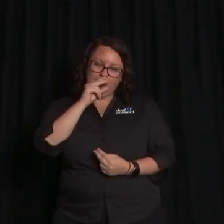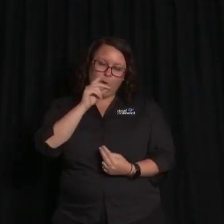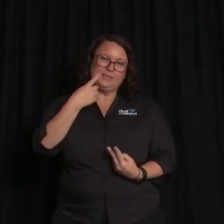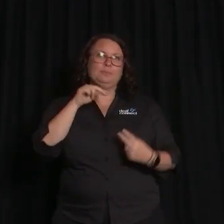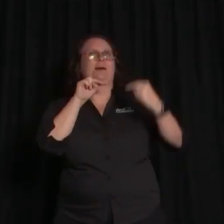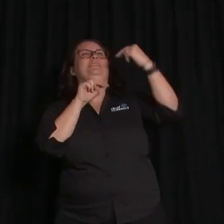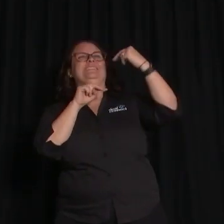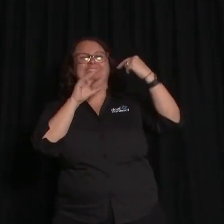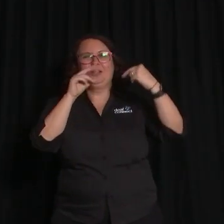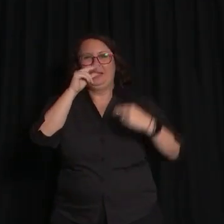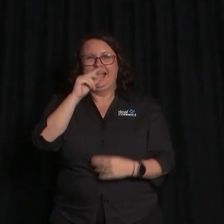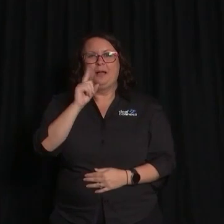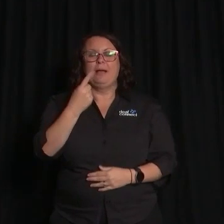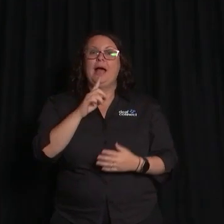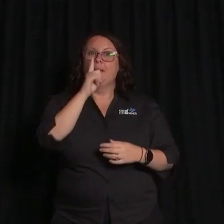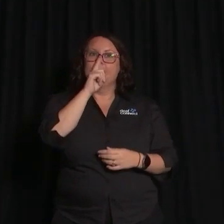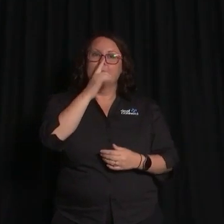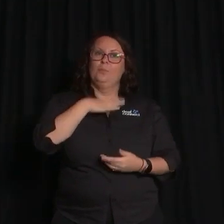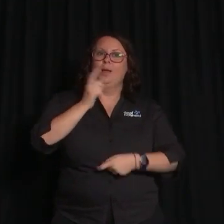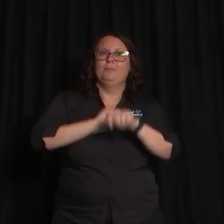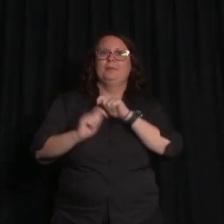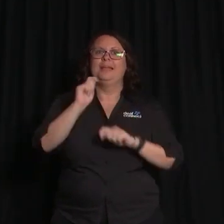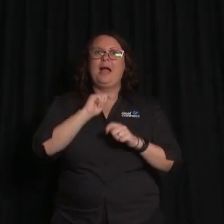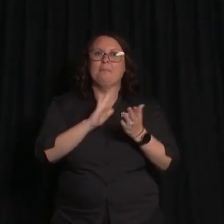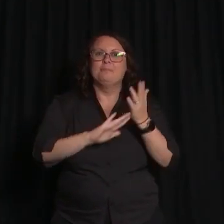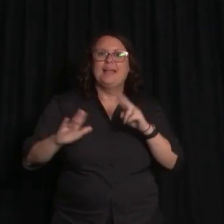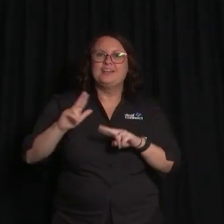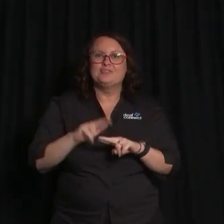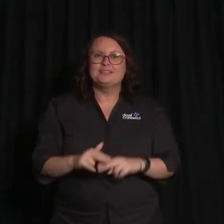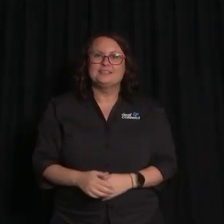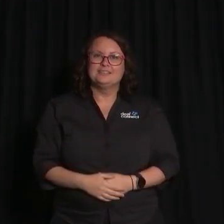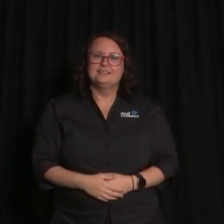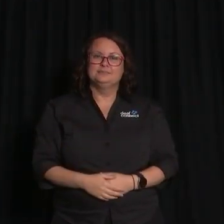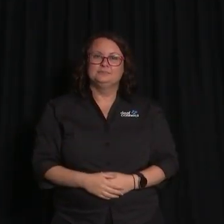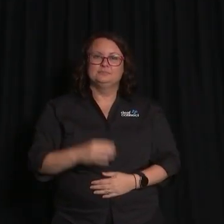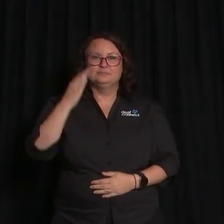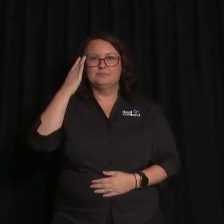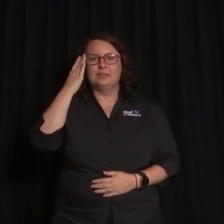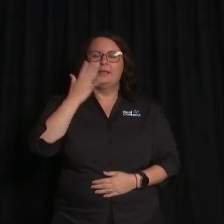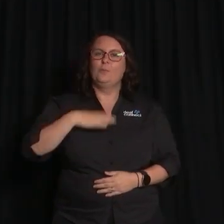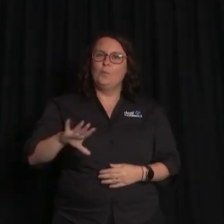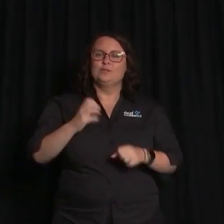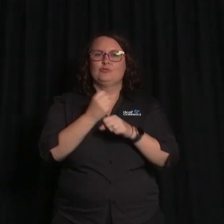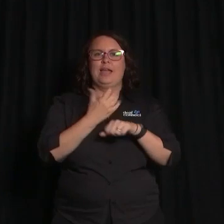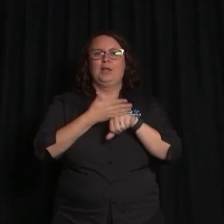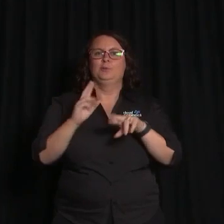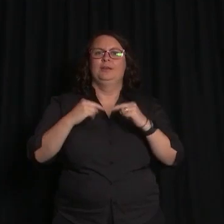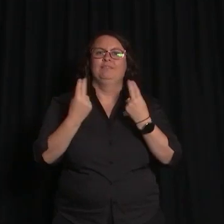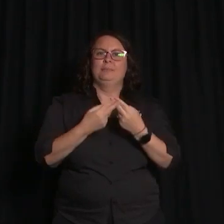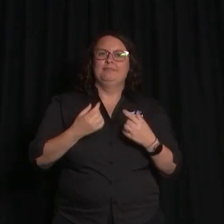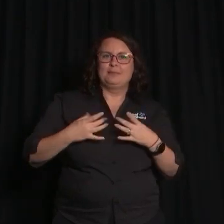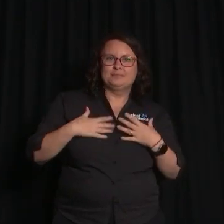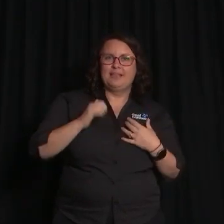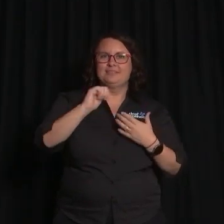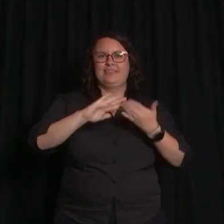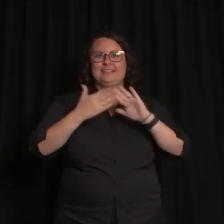sometimes, aspiring parents is this wish to create a new family for themselves and for their society,